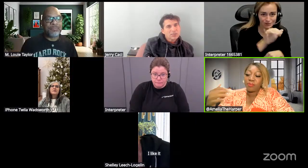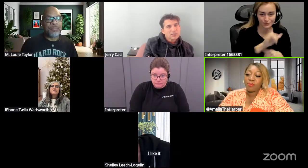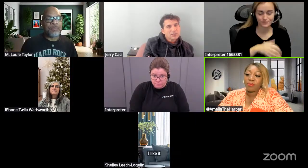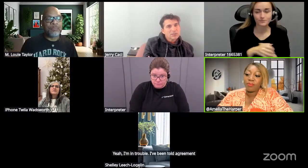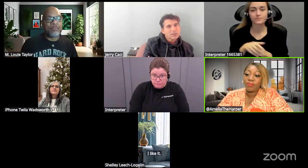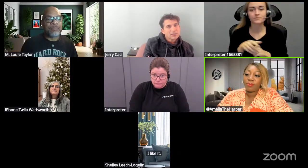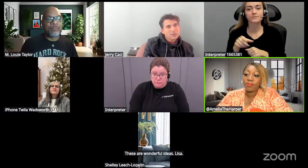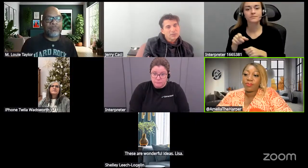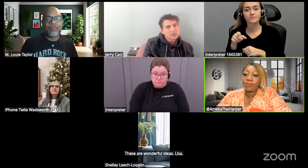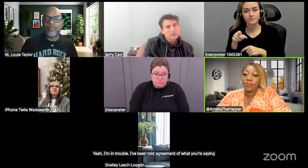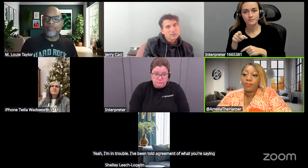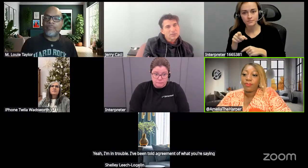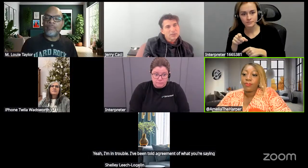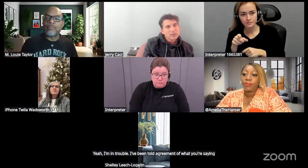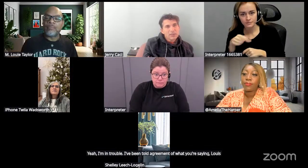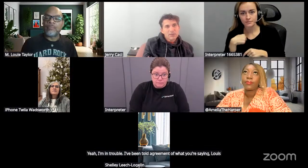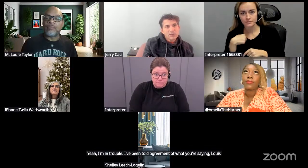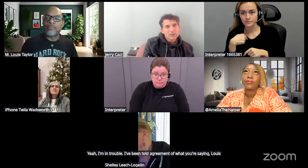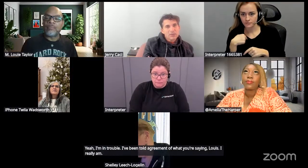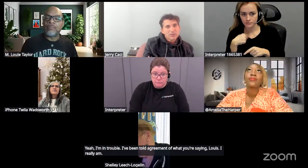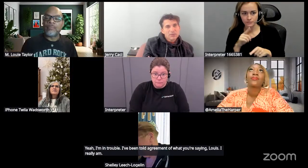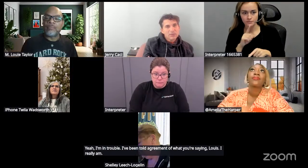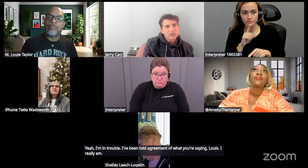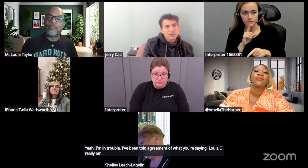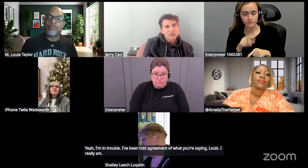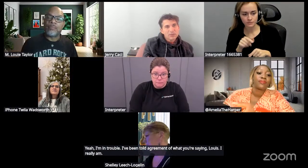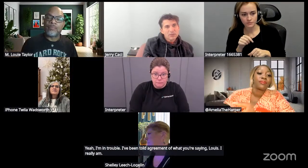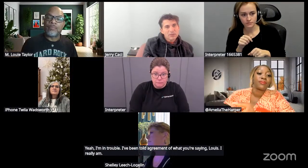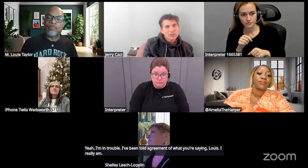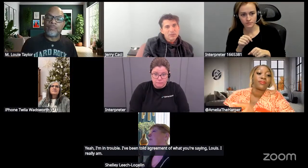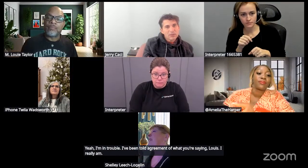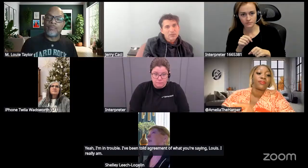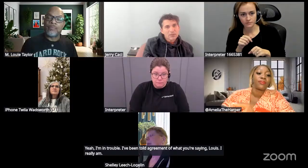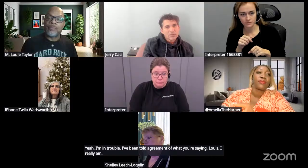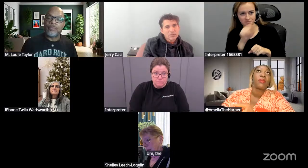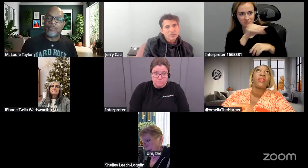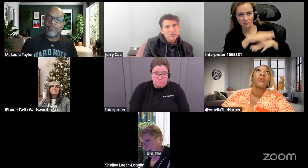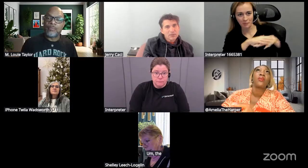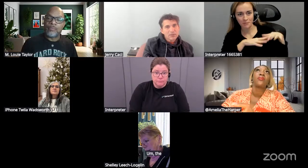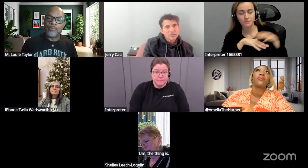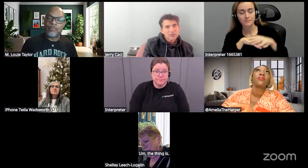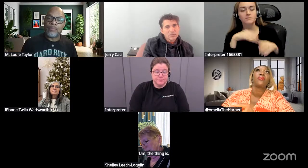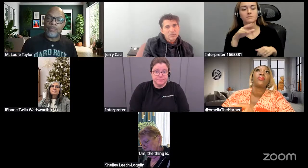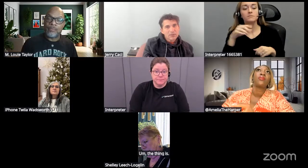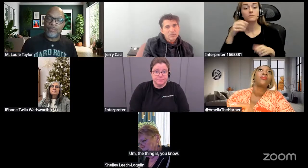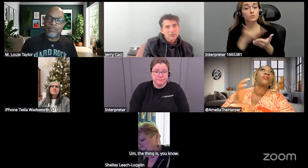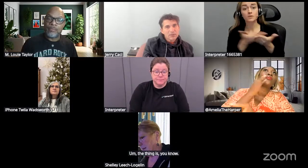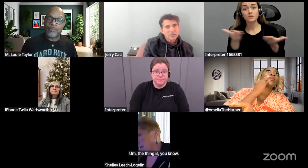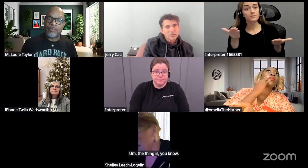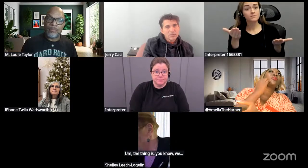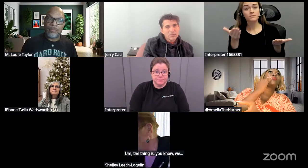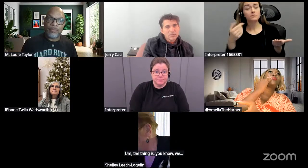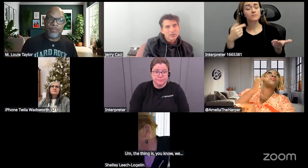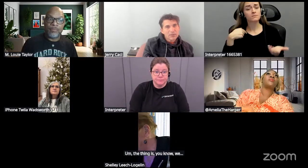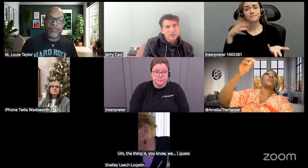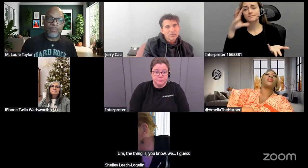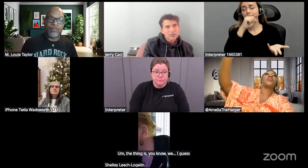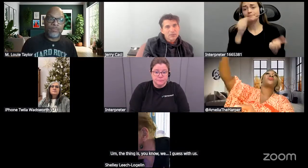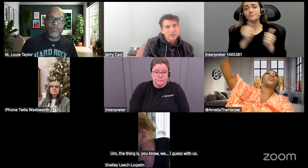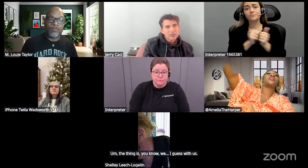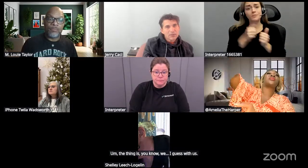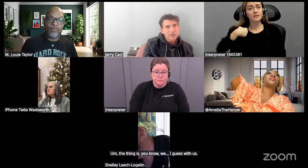what you're saying, Louie. I really am. Um, the thing is, I guess with